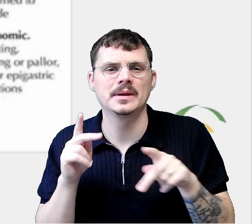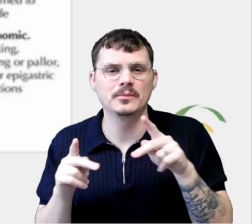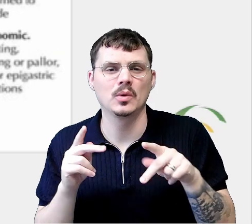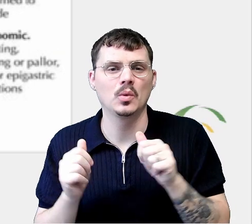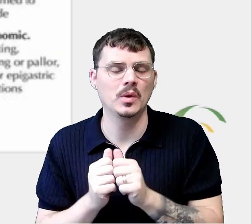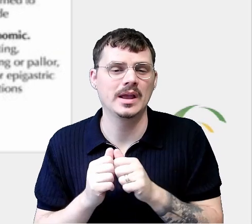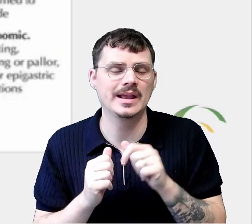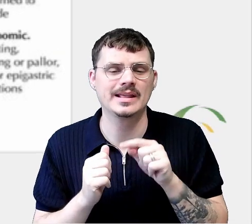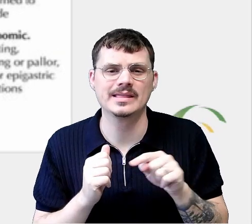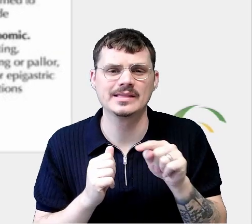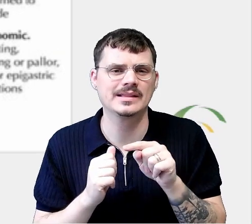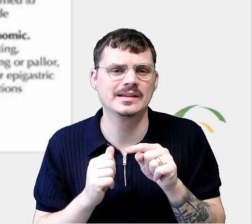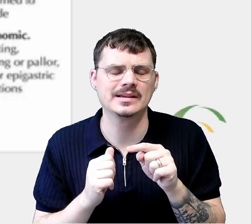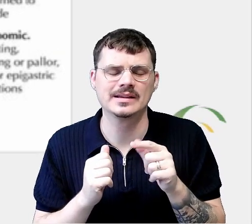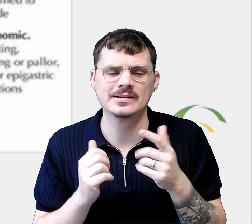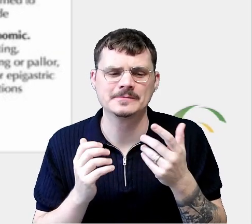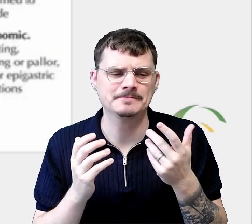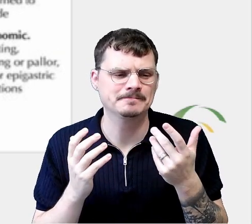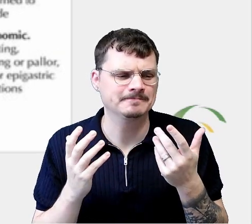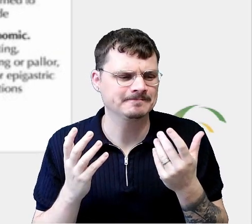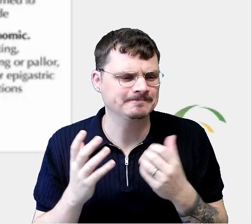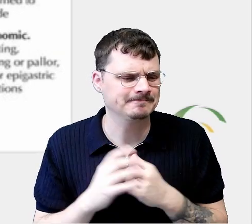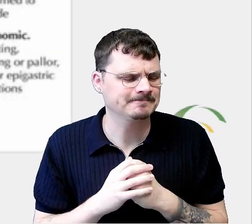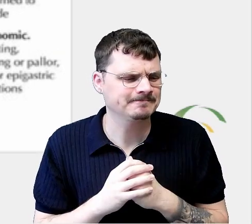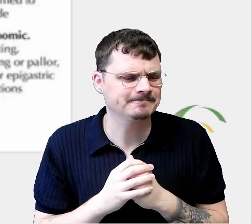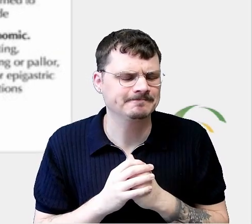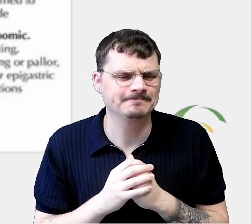people with just